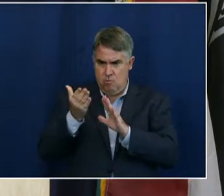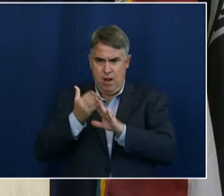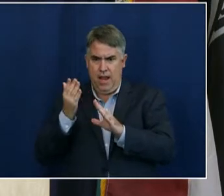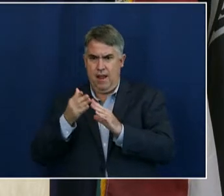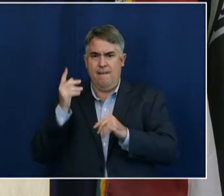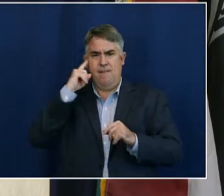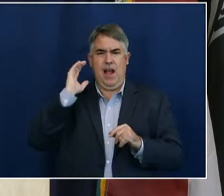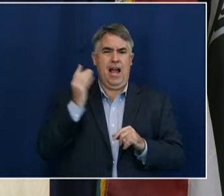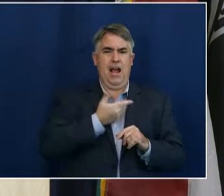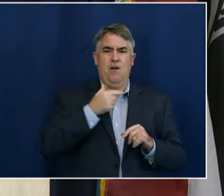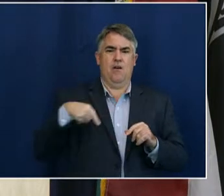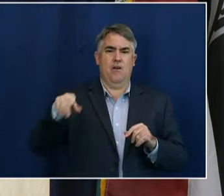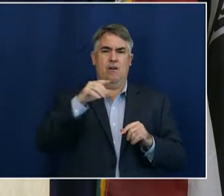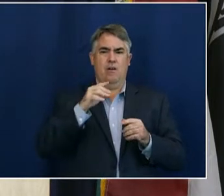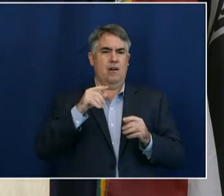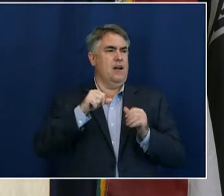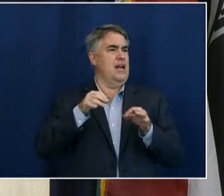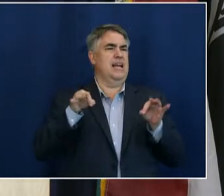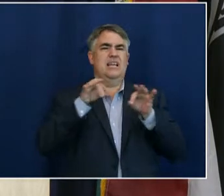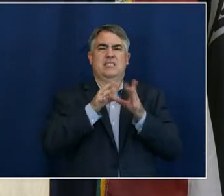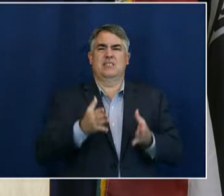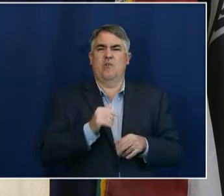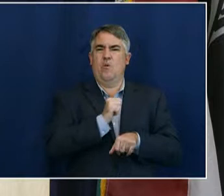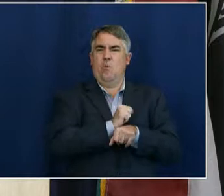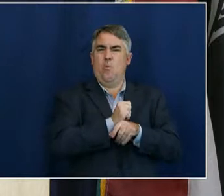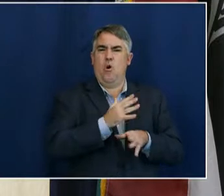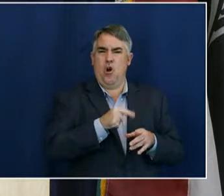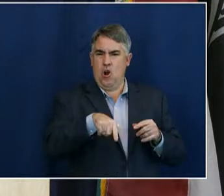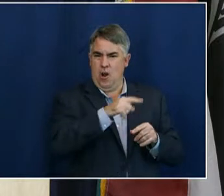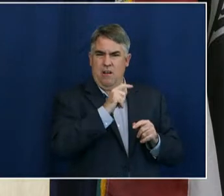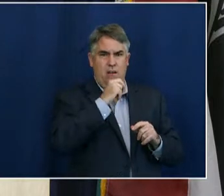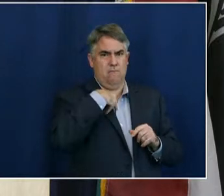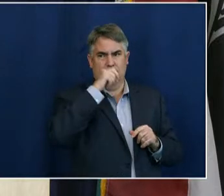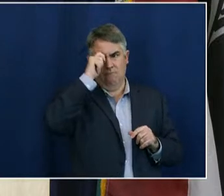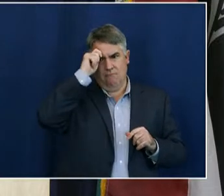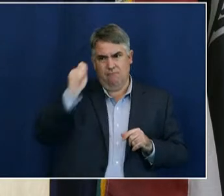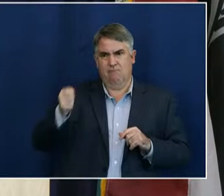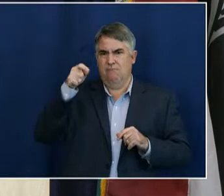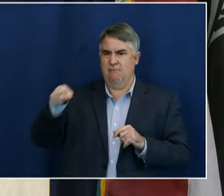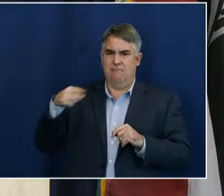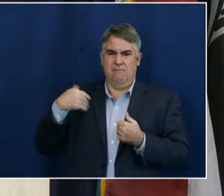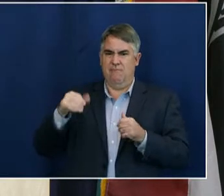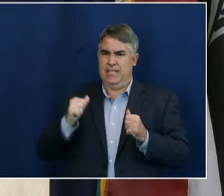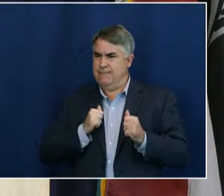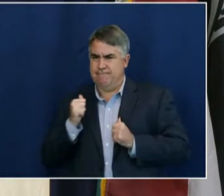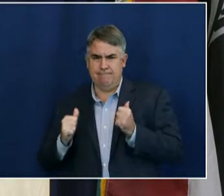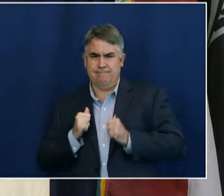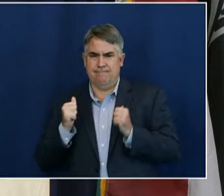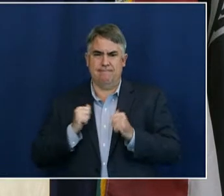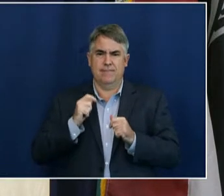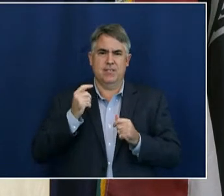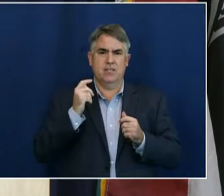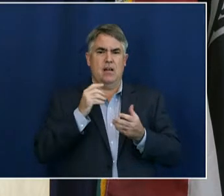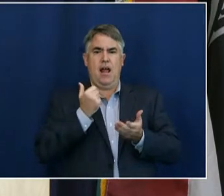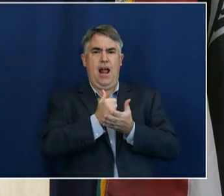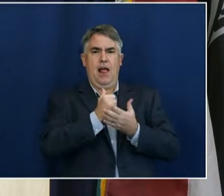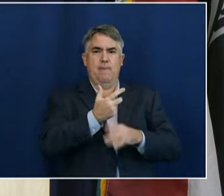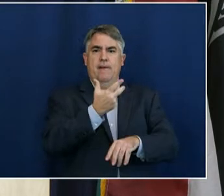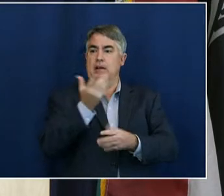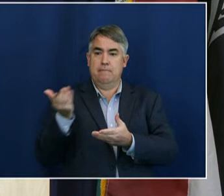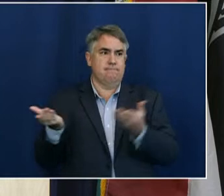workers and folks that are transit dependent. MTS is stepping up again to help get people to vaccination sites.